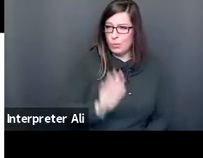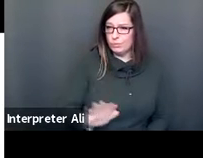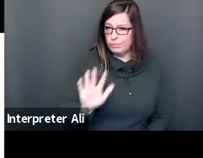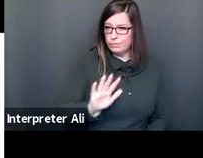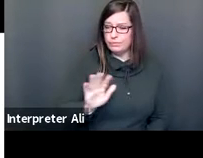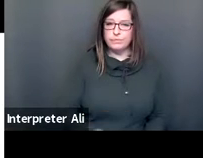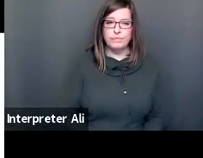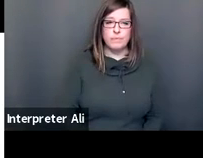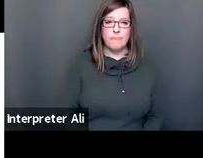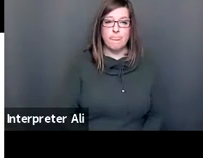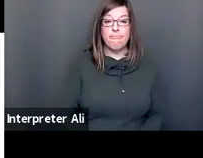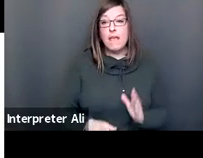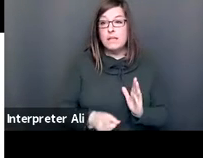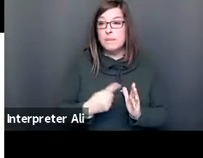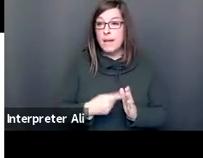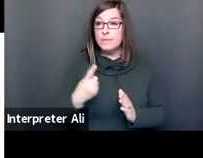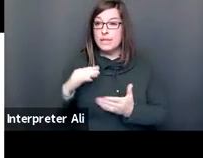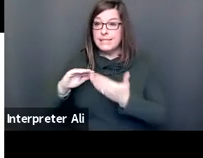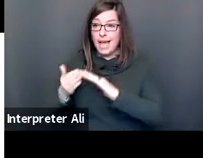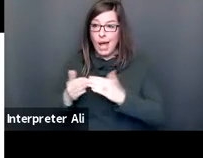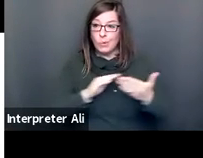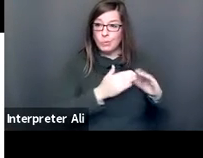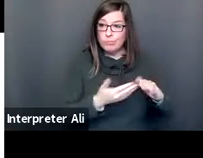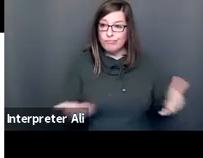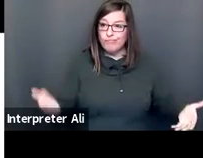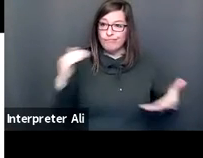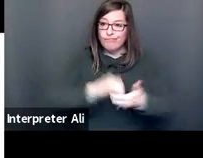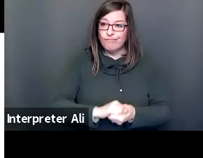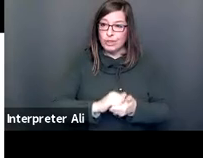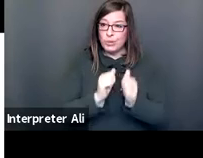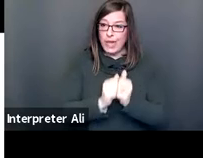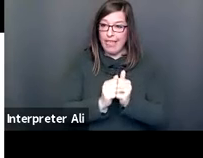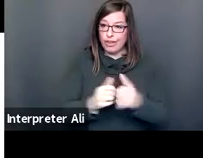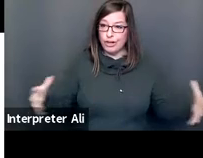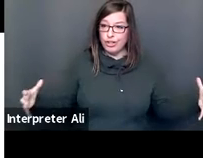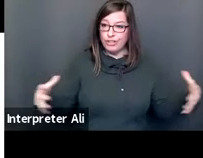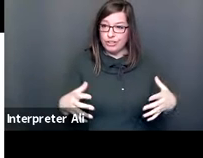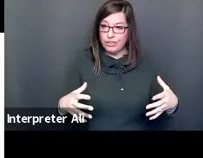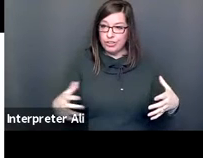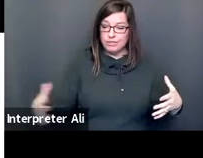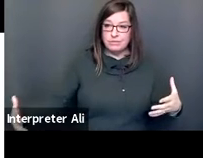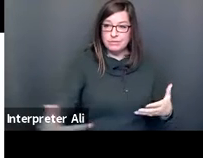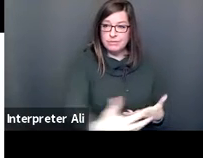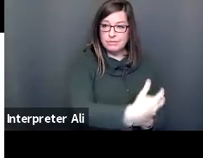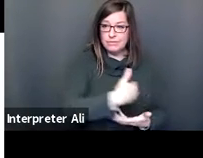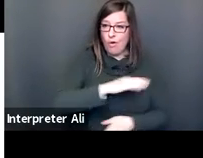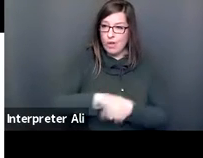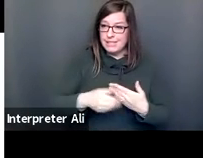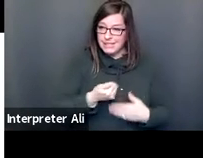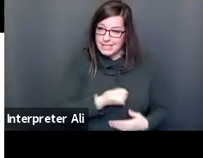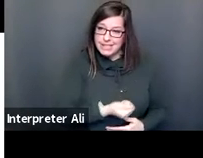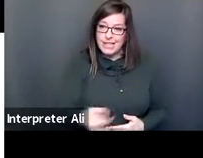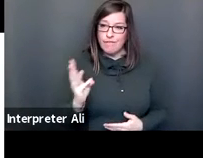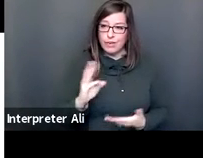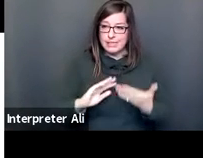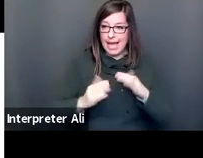Sometimes more than one municipality will work together to aggregate all of those different municipalities. In the